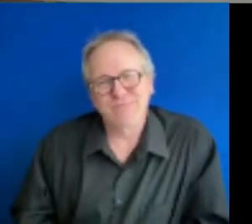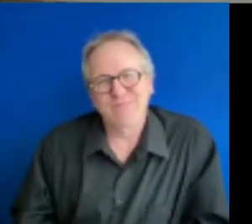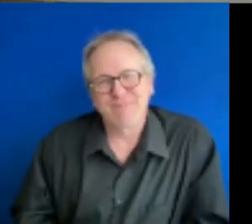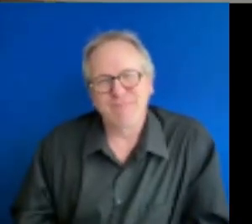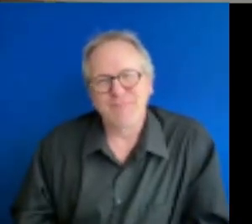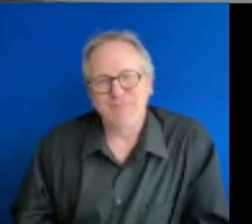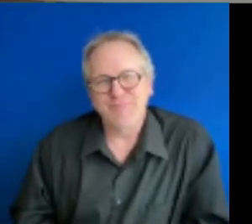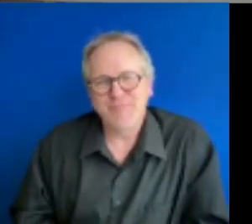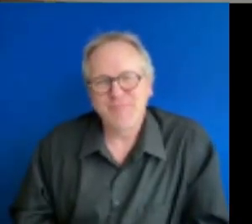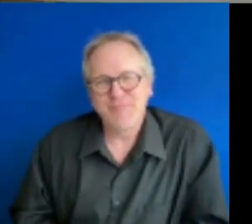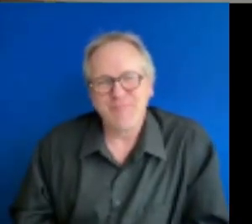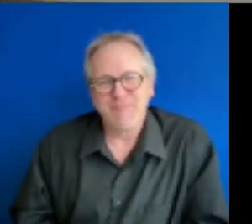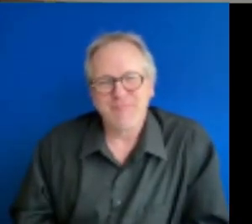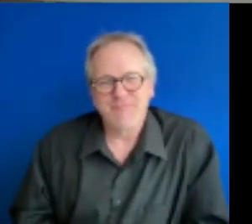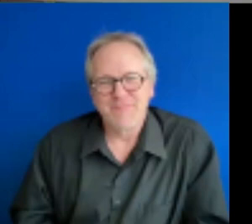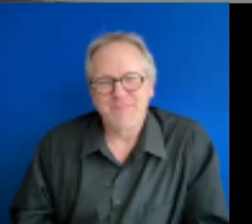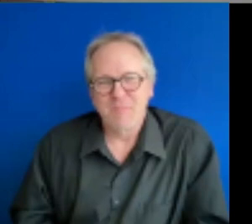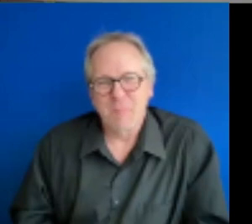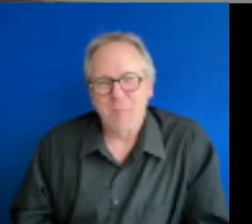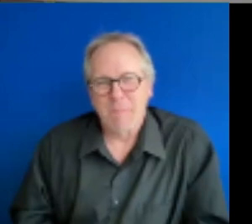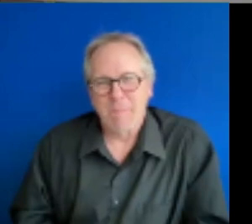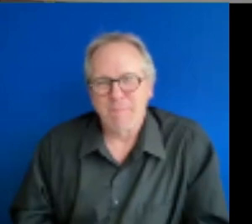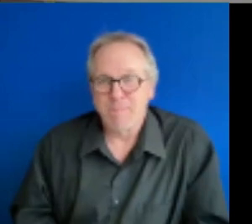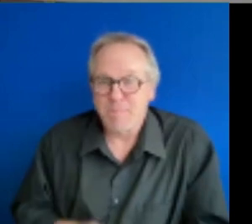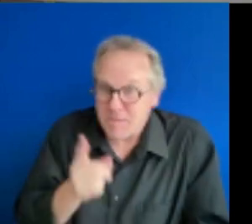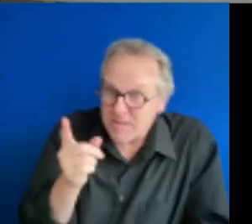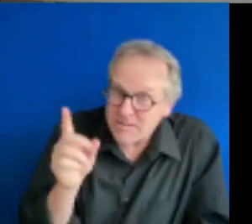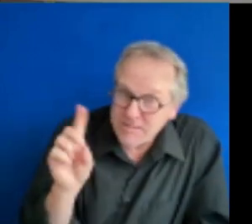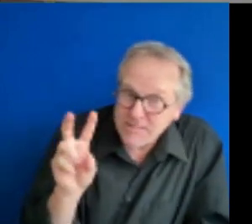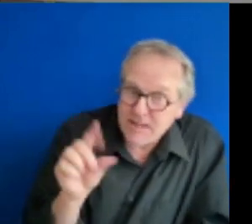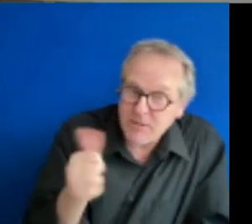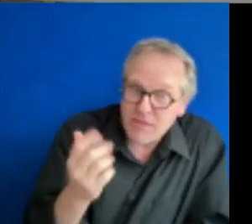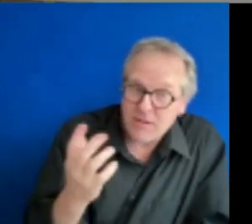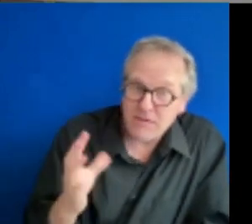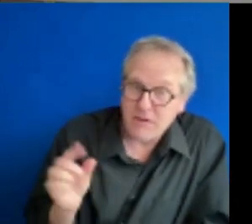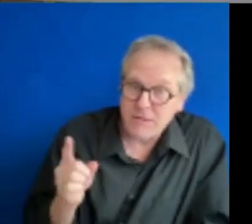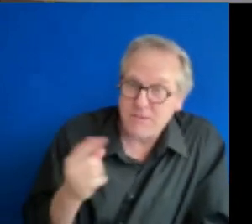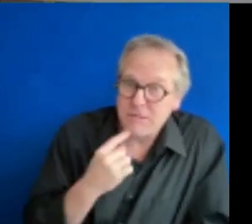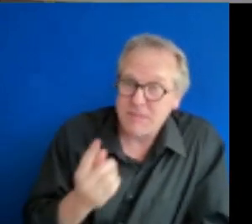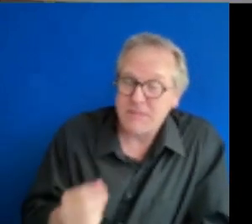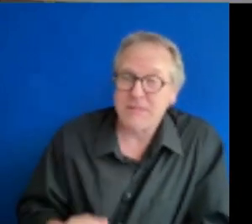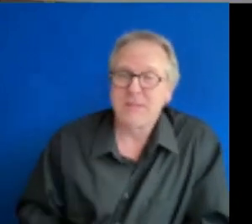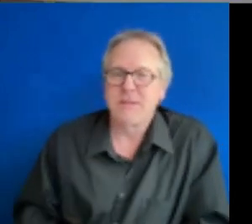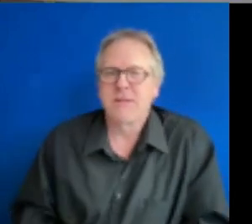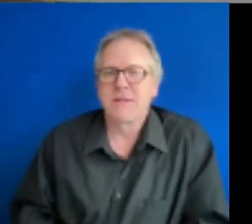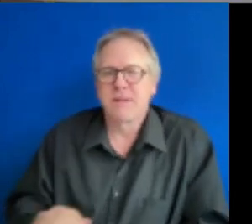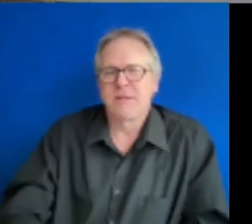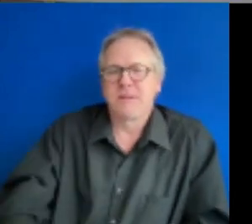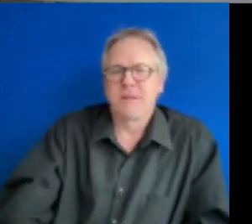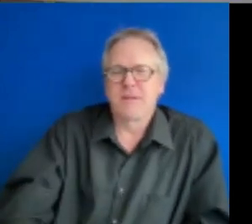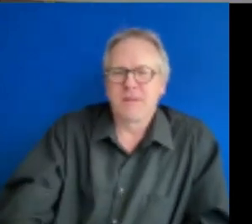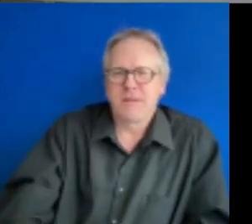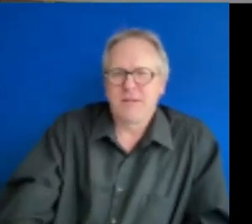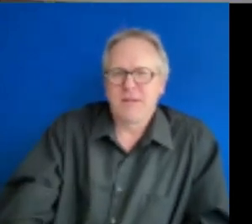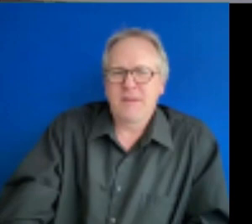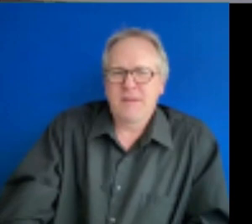Yeah. Did you have another comment, David? Oh, it was great. Thank you for